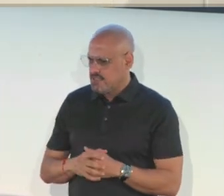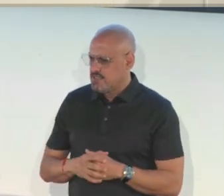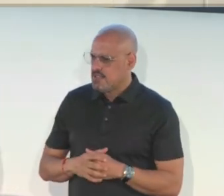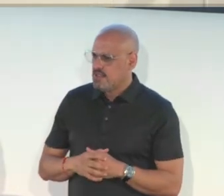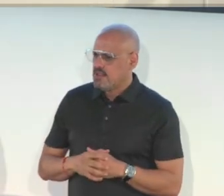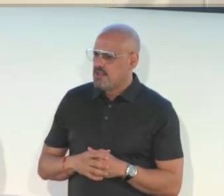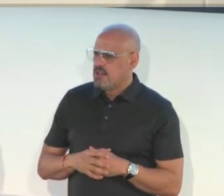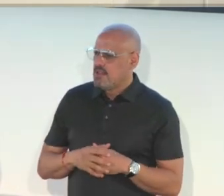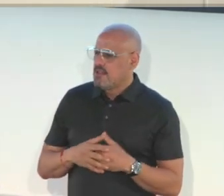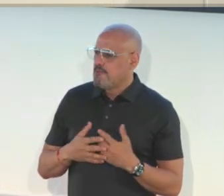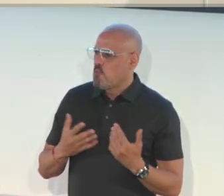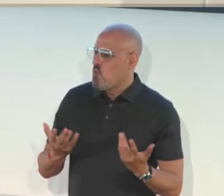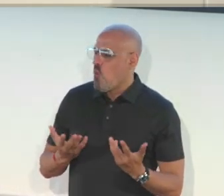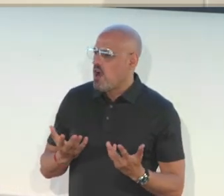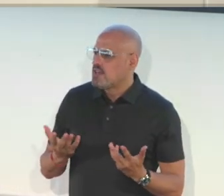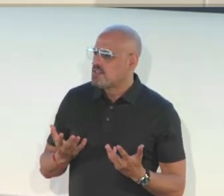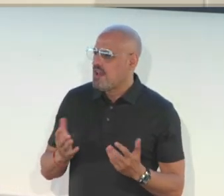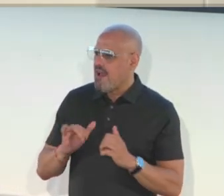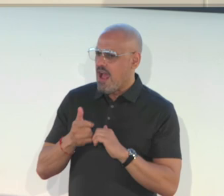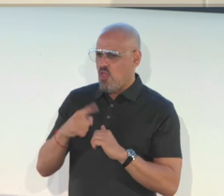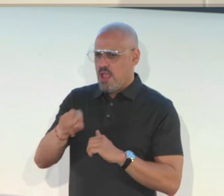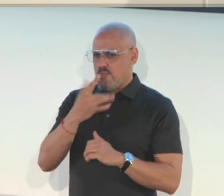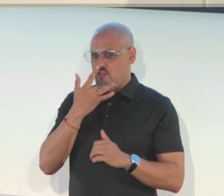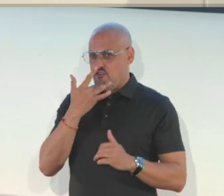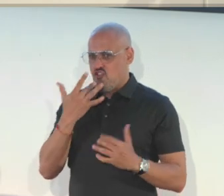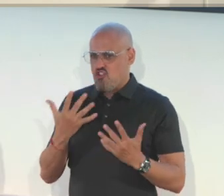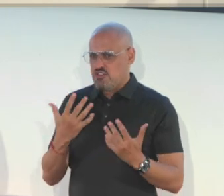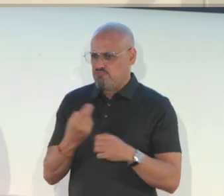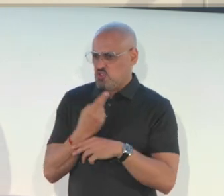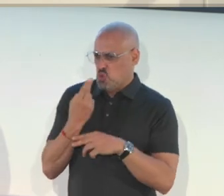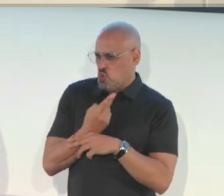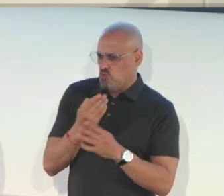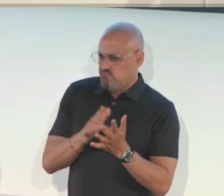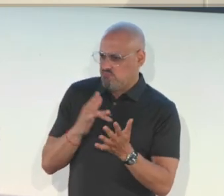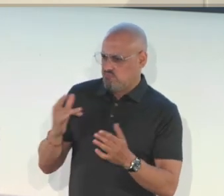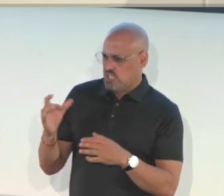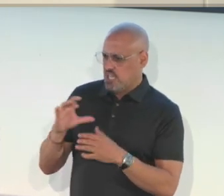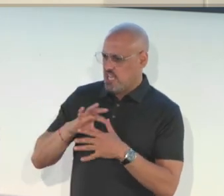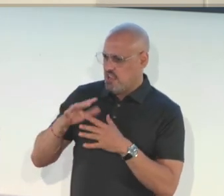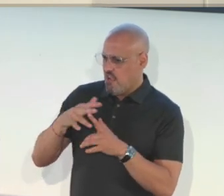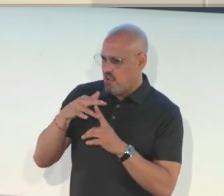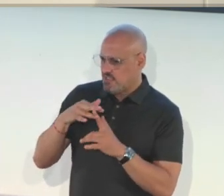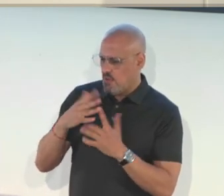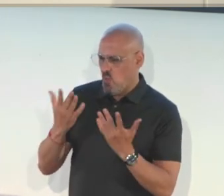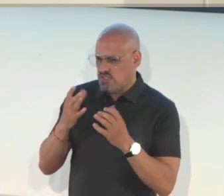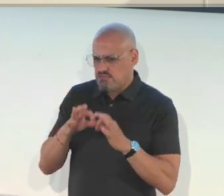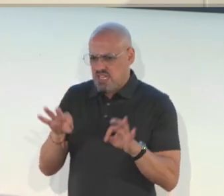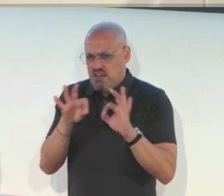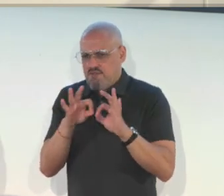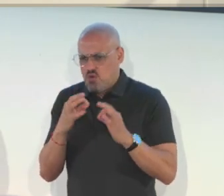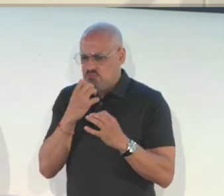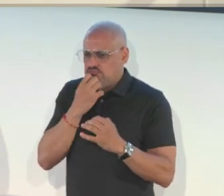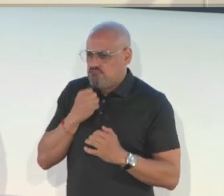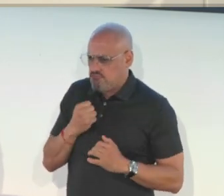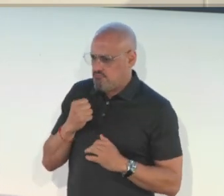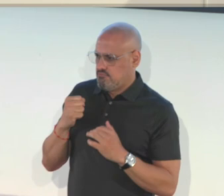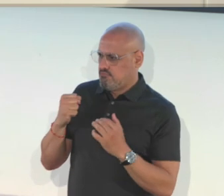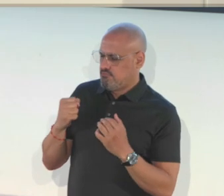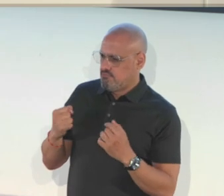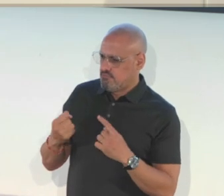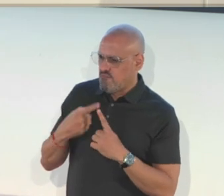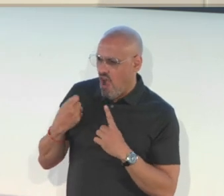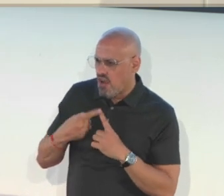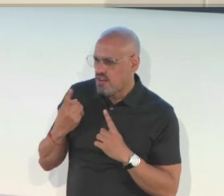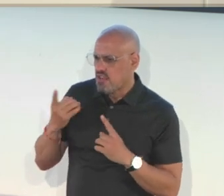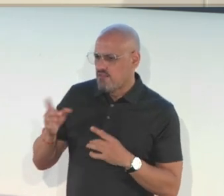and how they prefer to consume content and what is meaningful and evocative and contextually relevant to